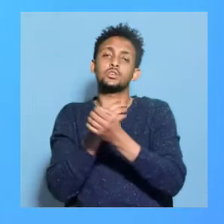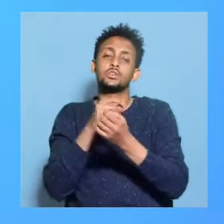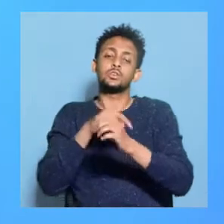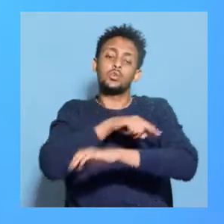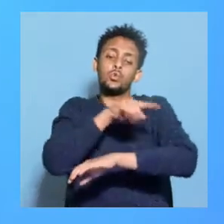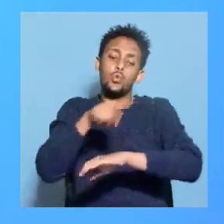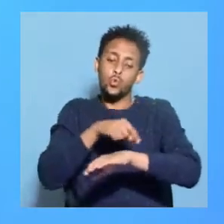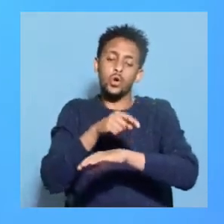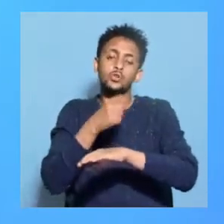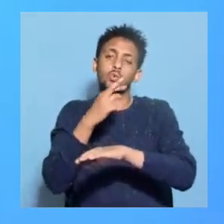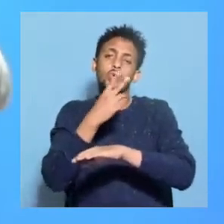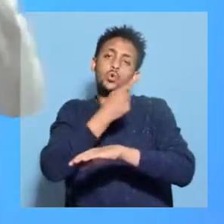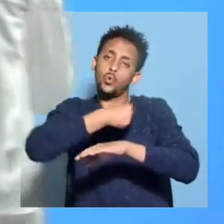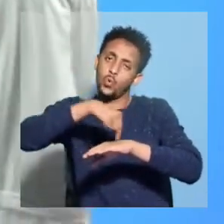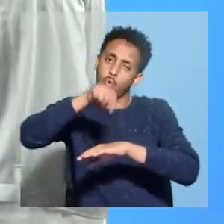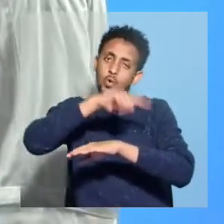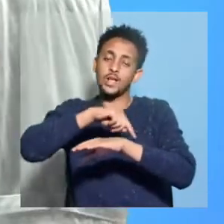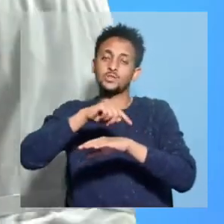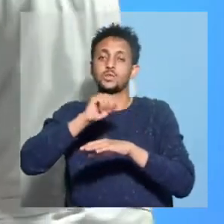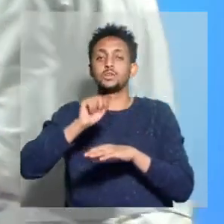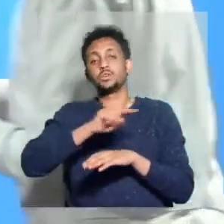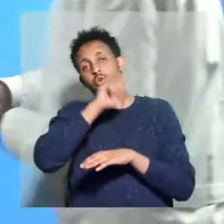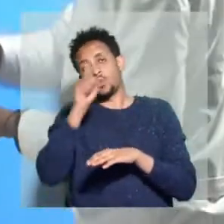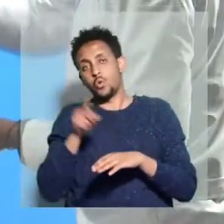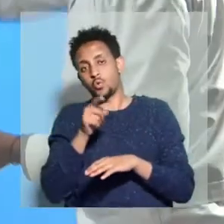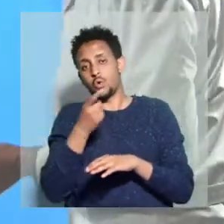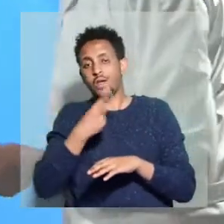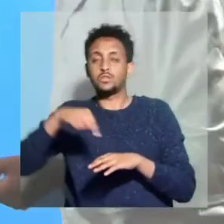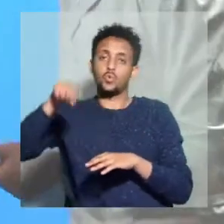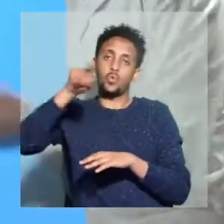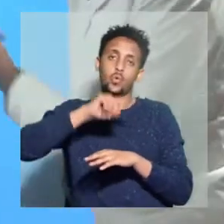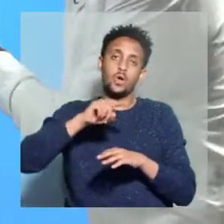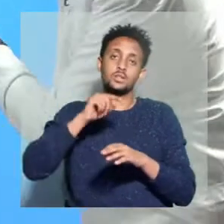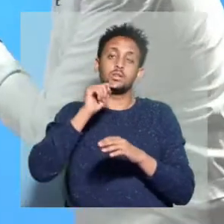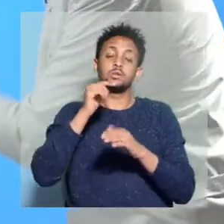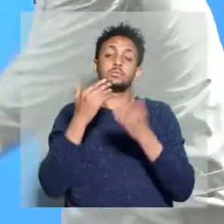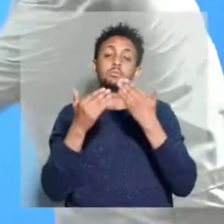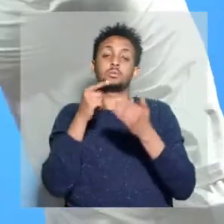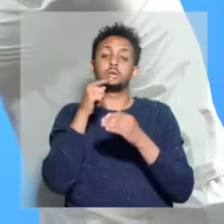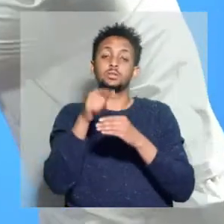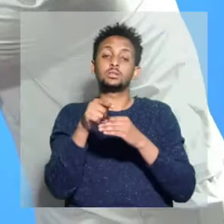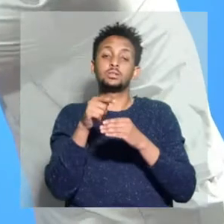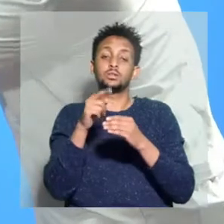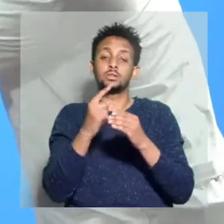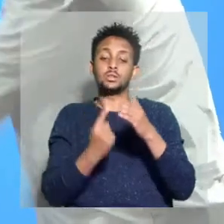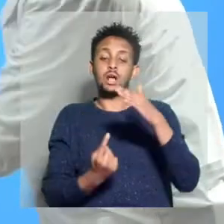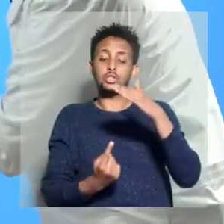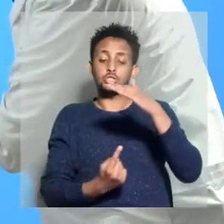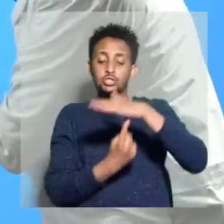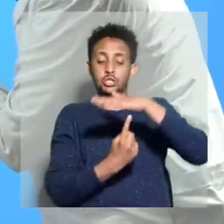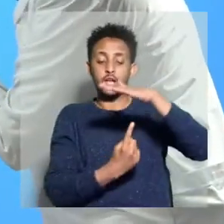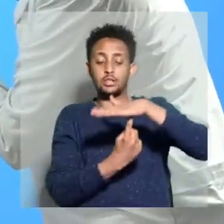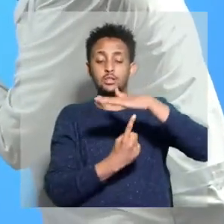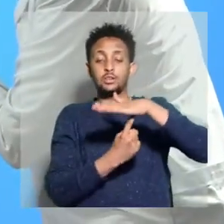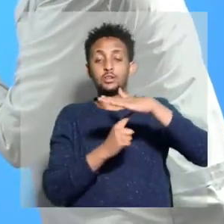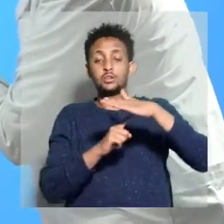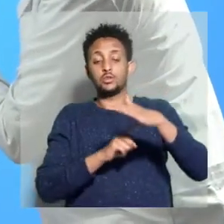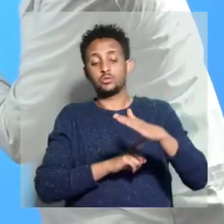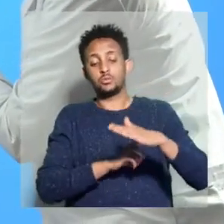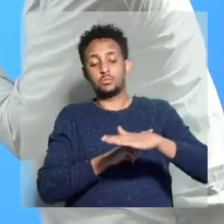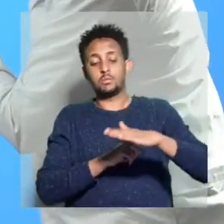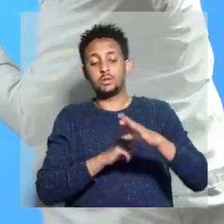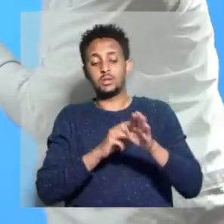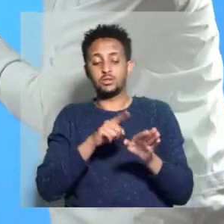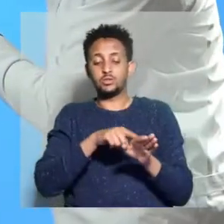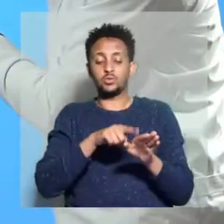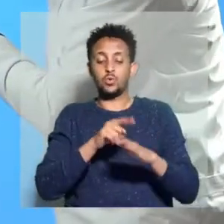and anti-clockwise from the pivotal point given here? Here you have a pivotal point. Reaction A is tending to rotate this